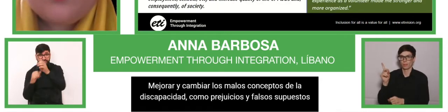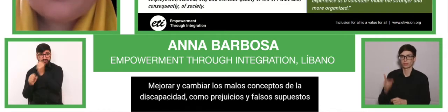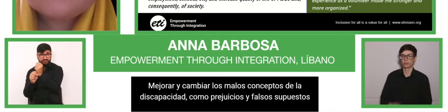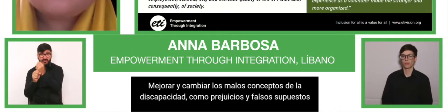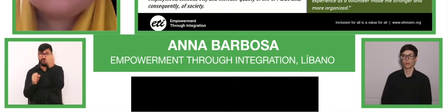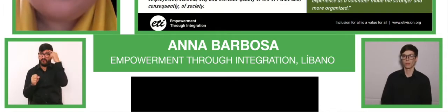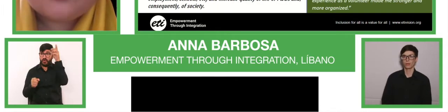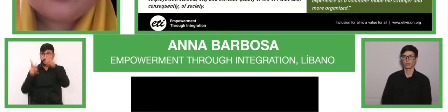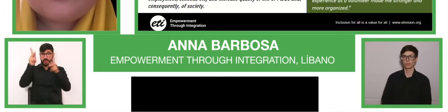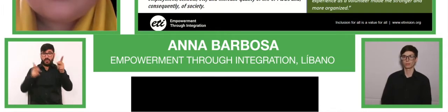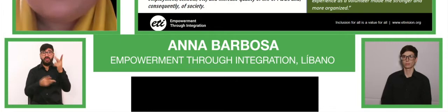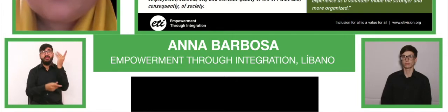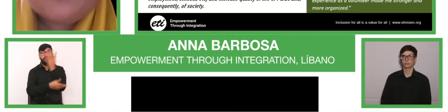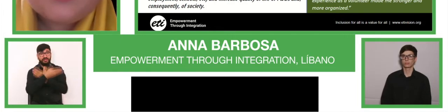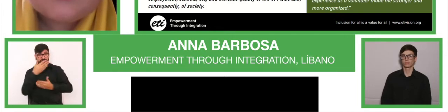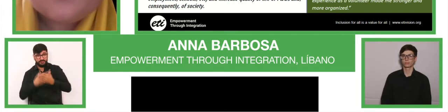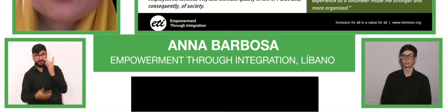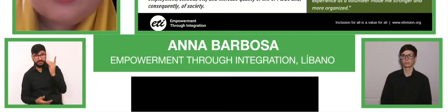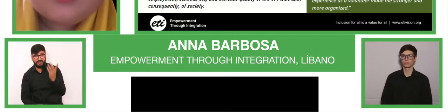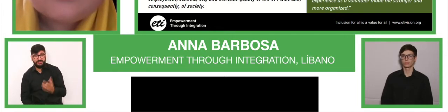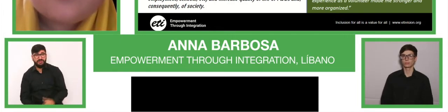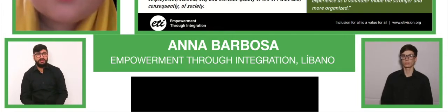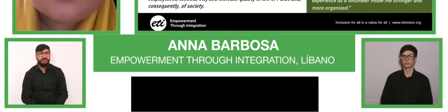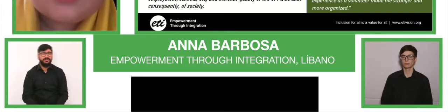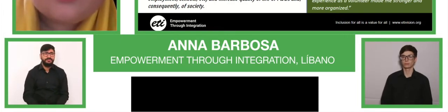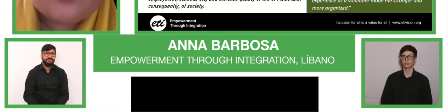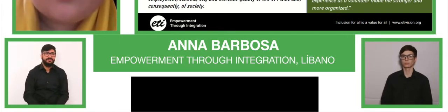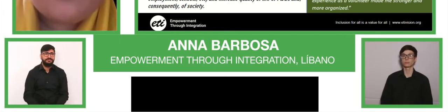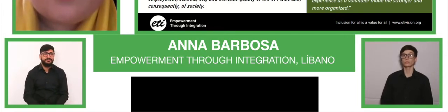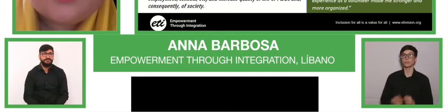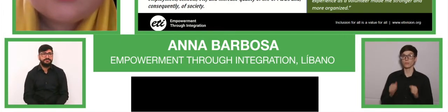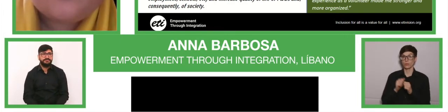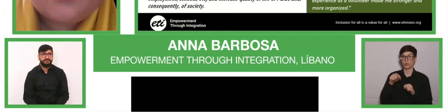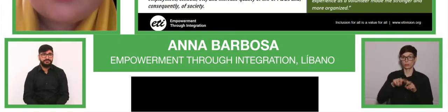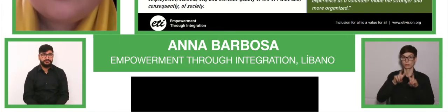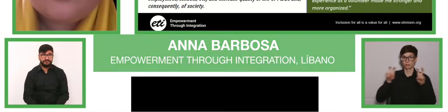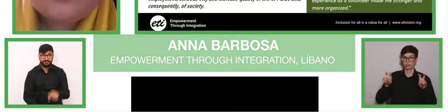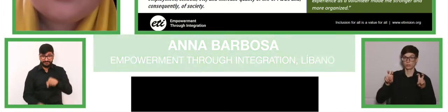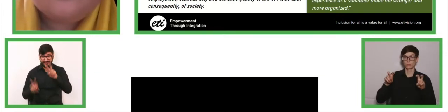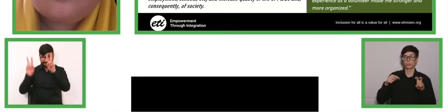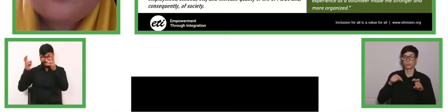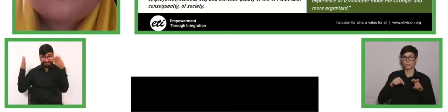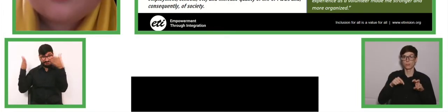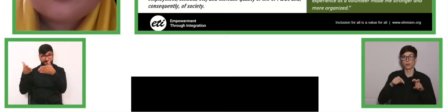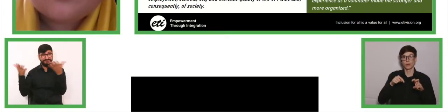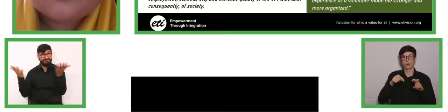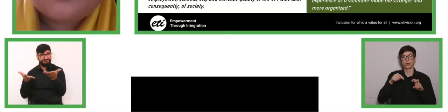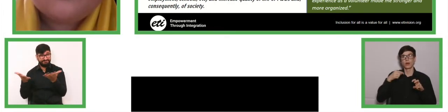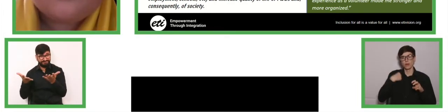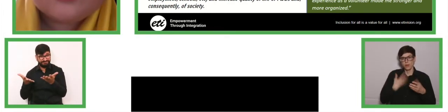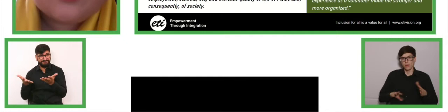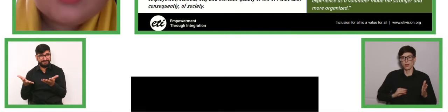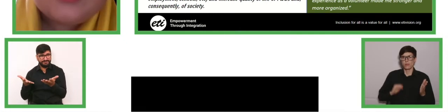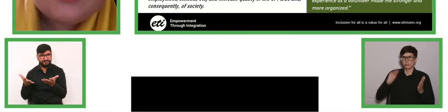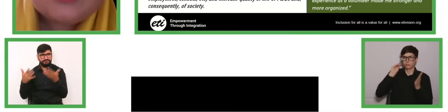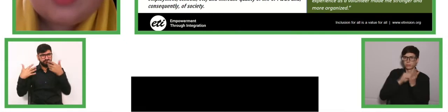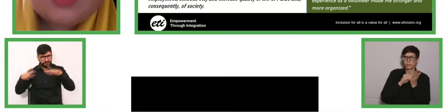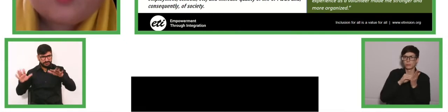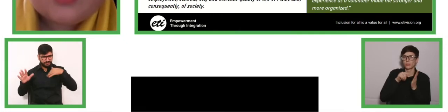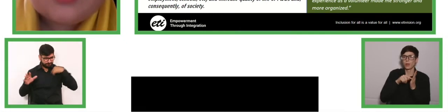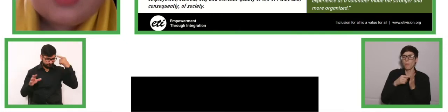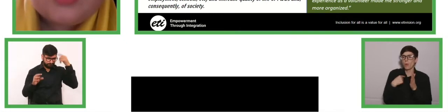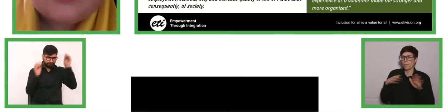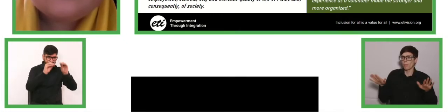So what is our solution? We implement specialized life skills e-learning with families of blind youth and local professionals, both virtually